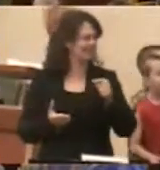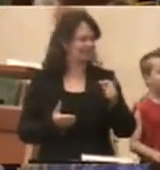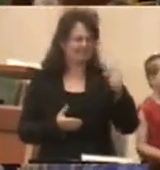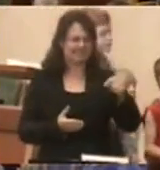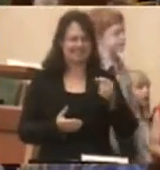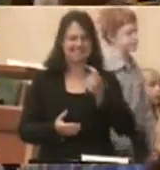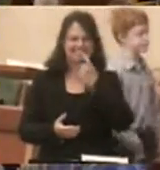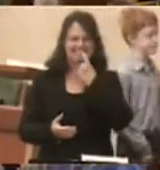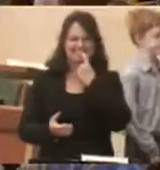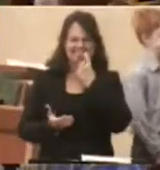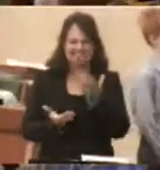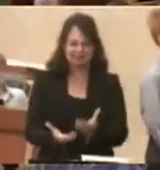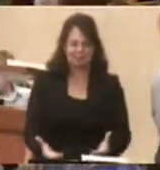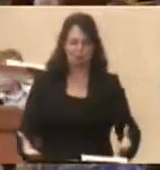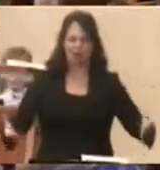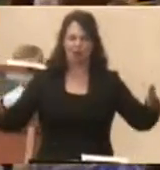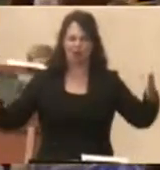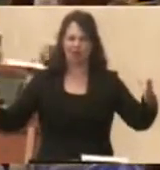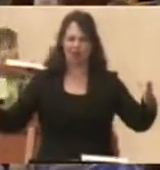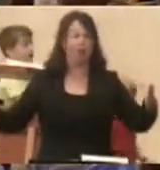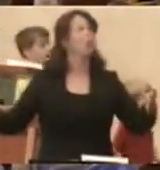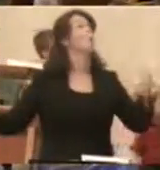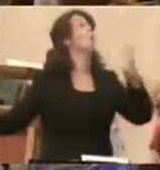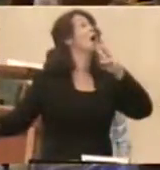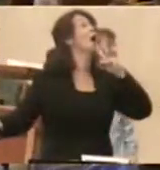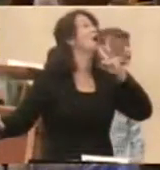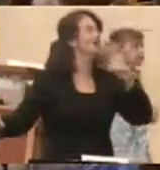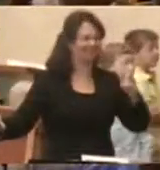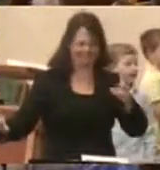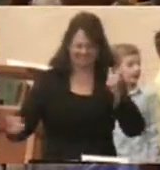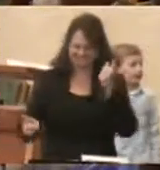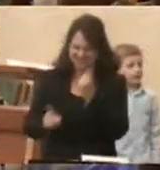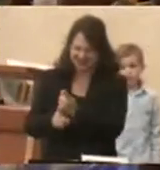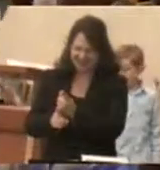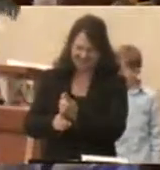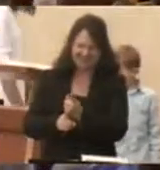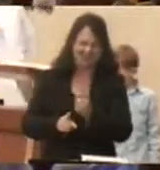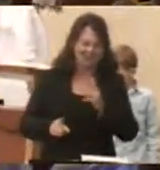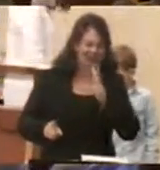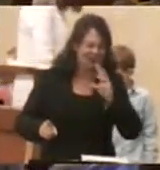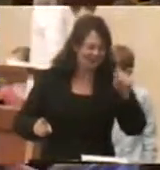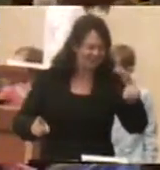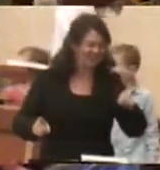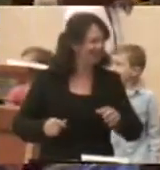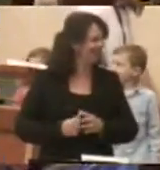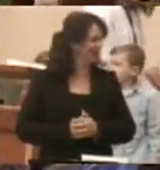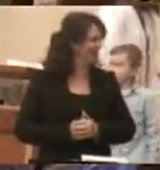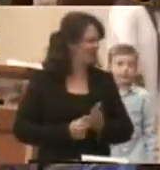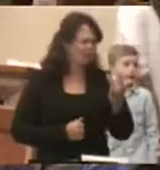bowl? That's right, there's water in there. Why is there water in there?